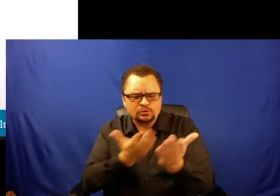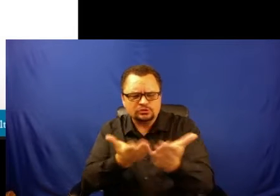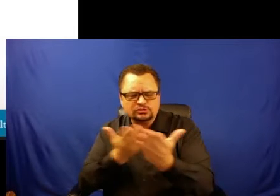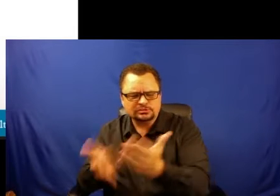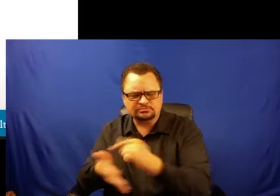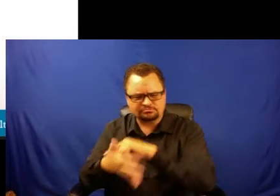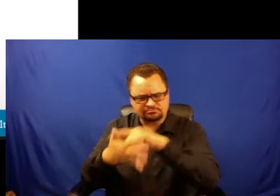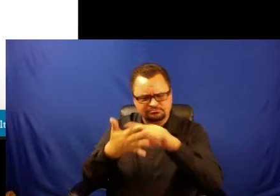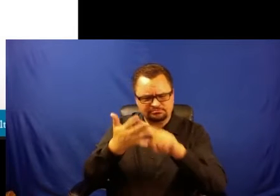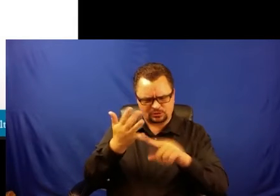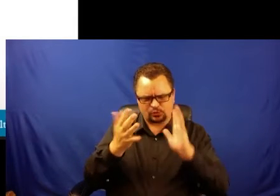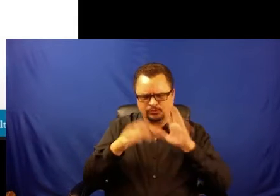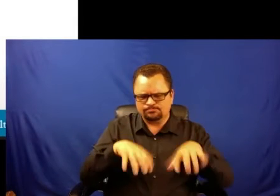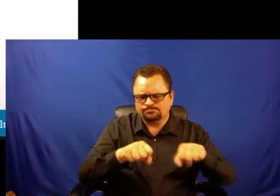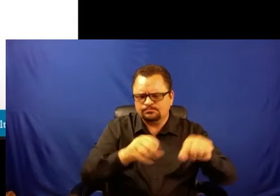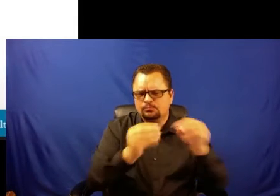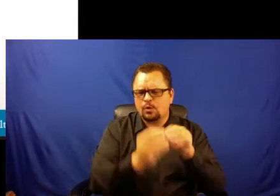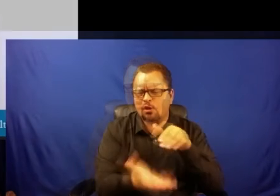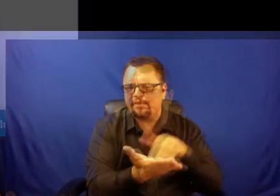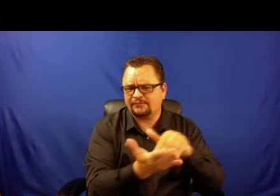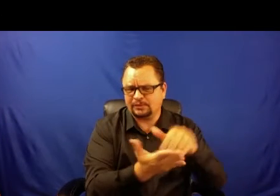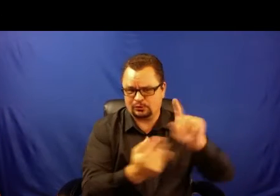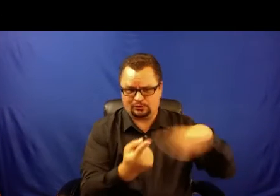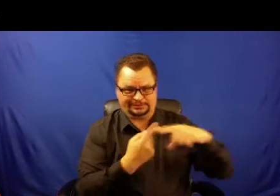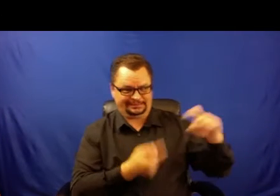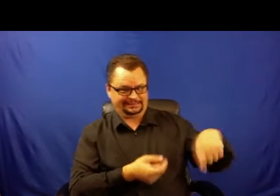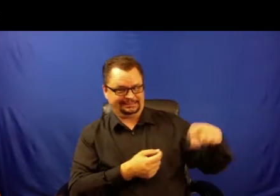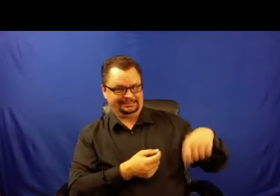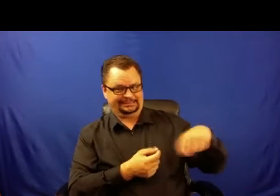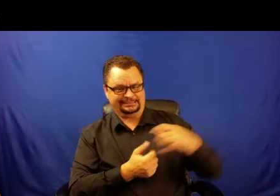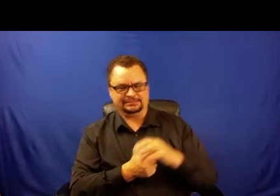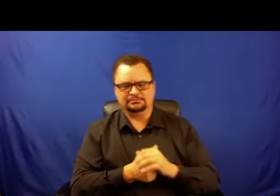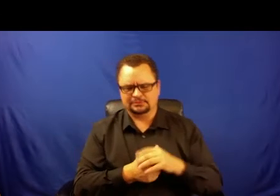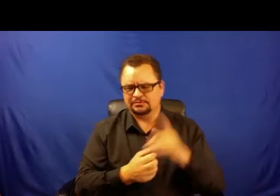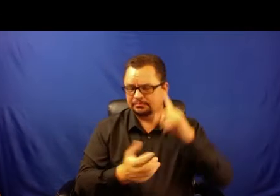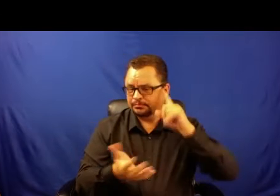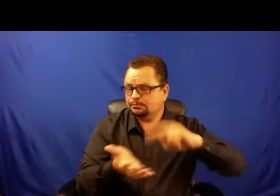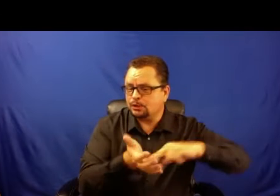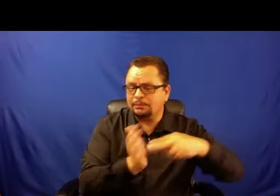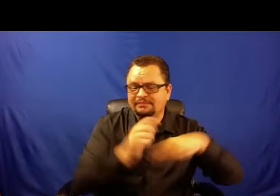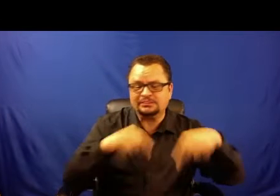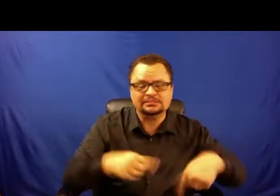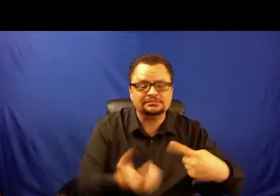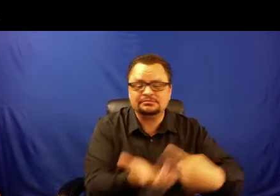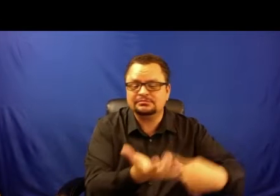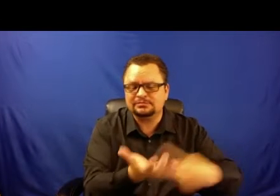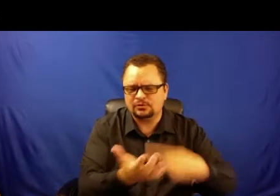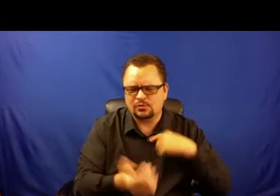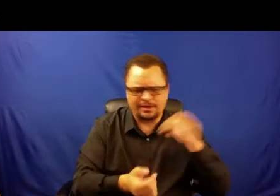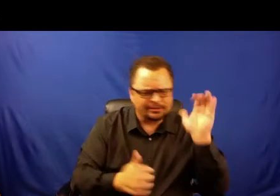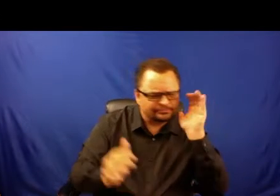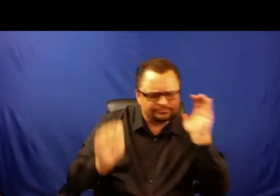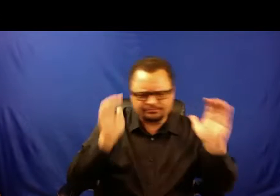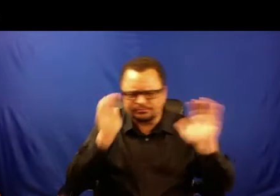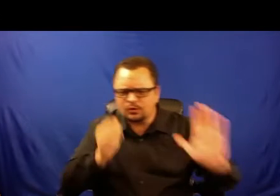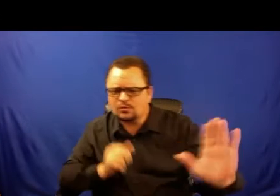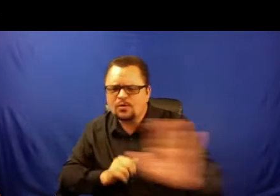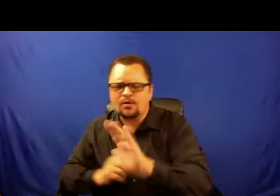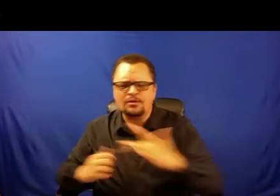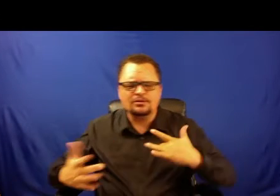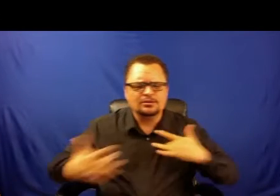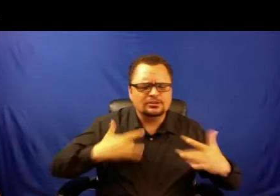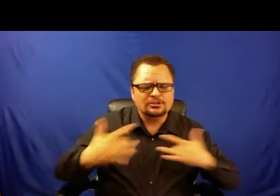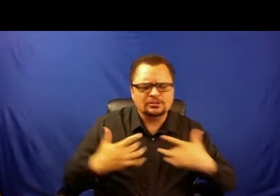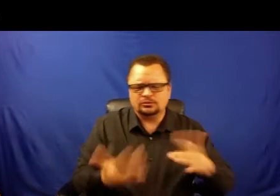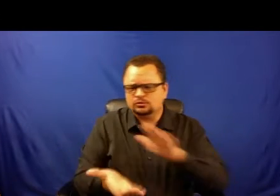hear from them about what their concerns are, what's working within the school, what is not, and how we can maybe help work with them through those